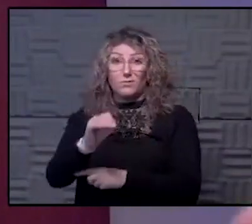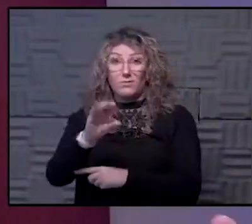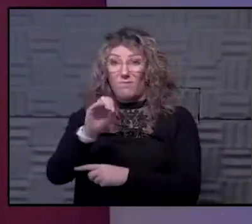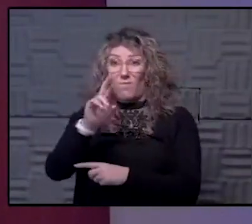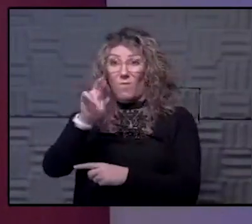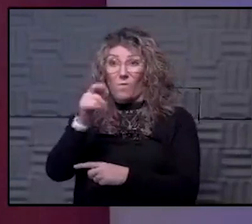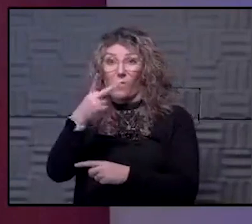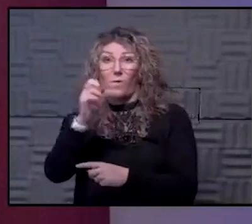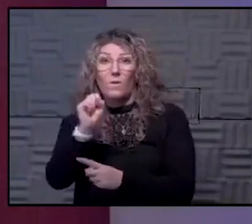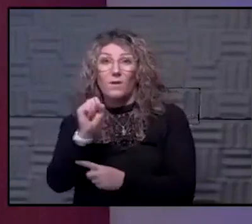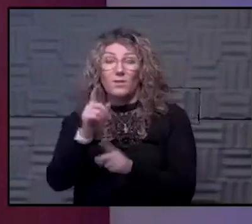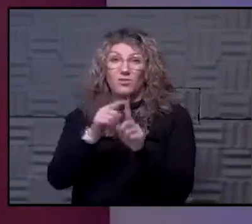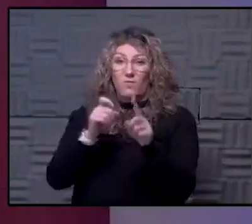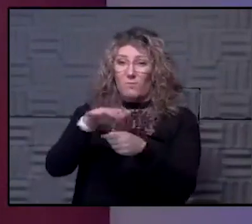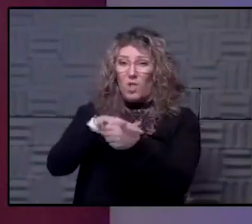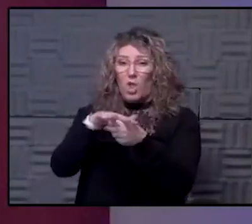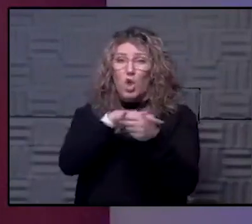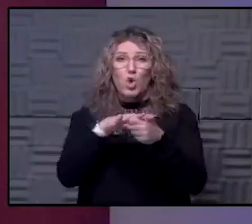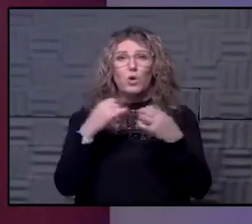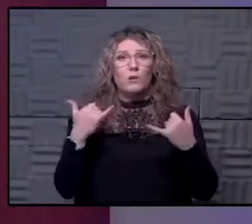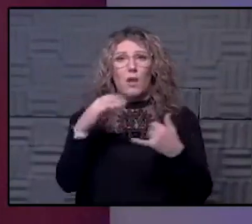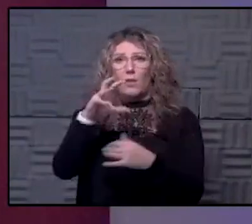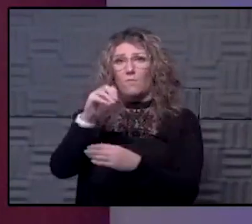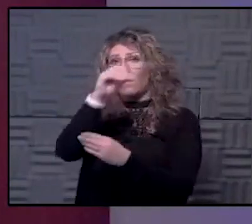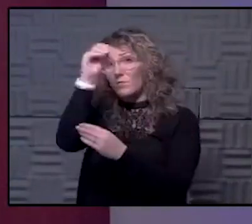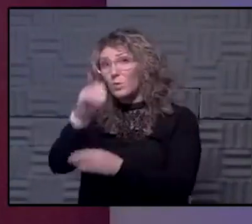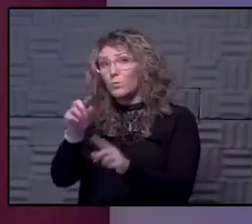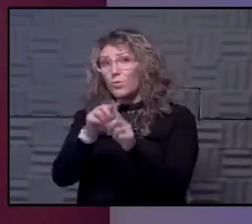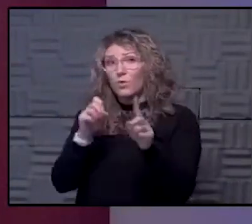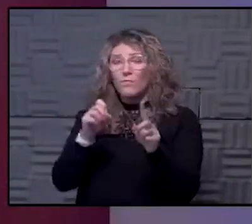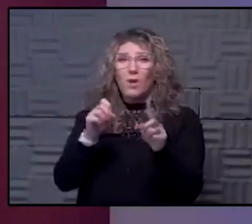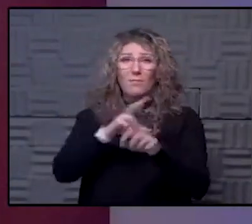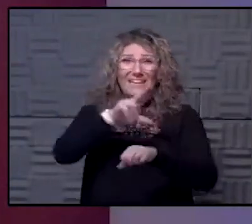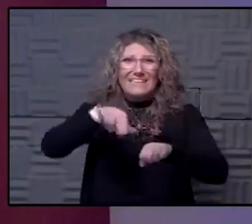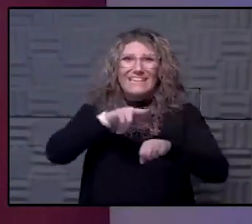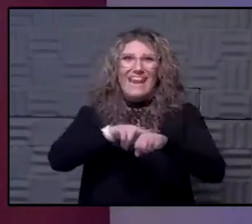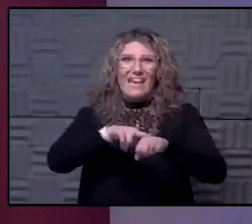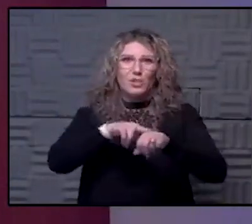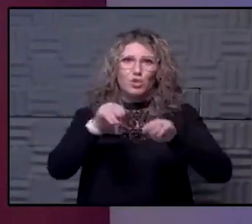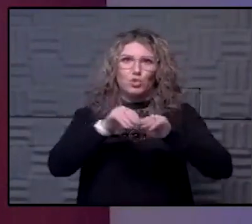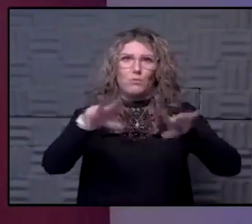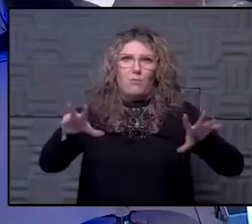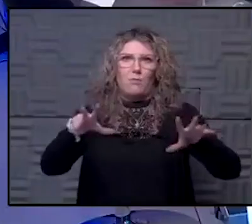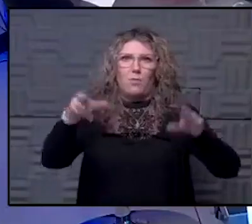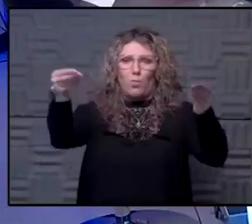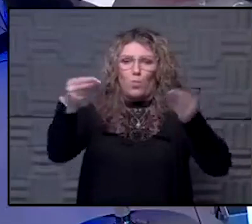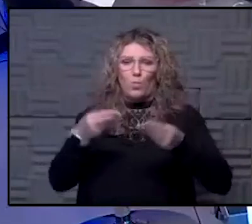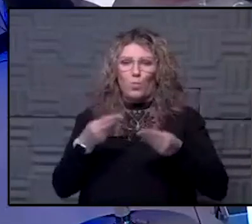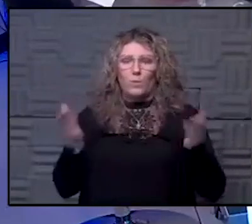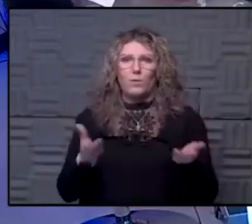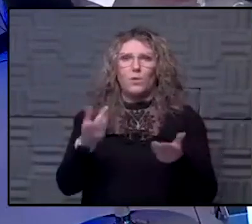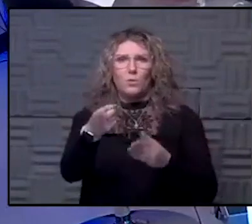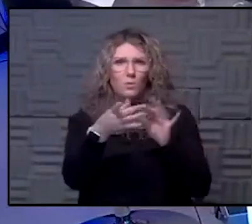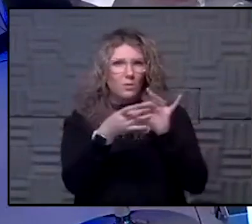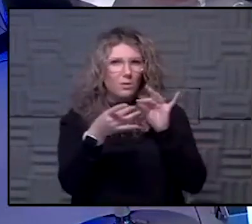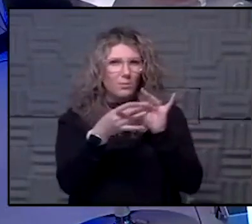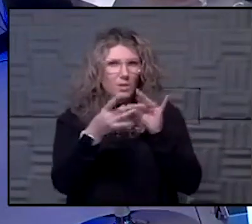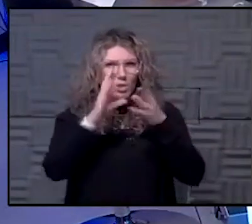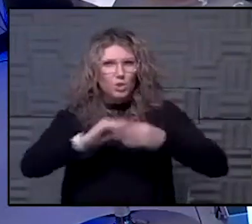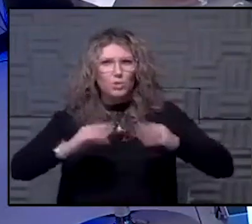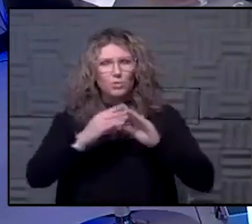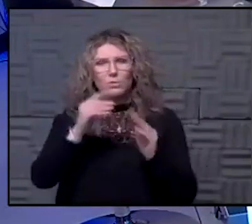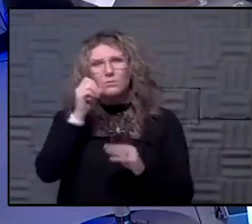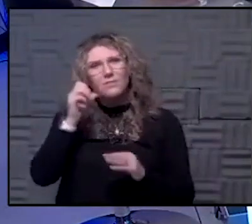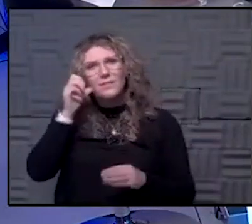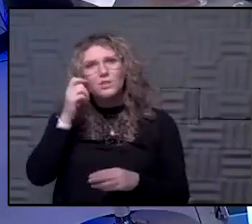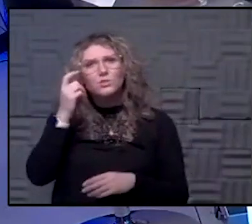the local area, and now we get about 50% of our organs from a national area. You mentioned a story was it yesterday or